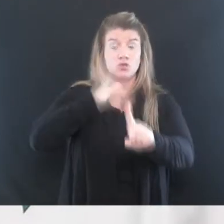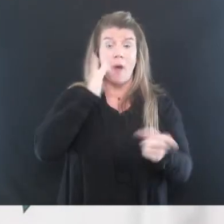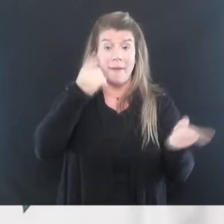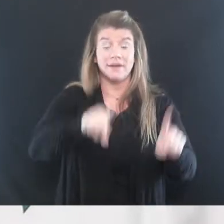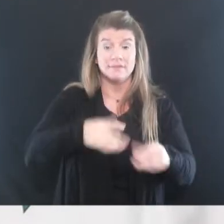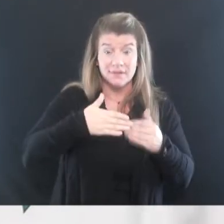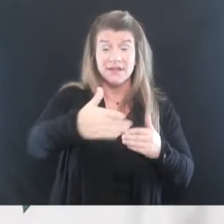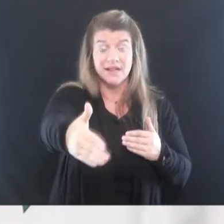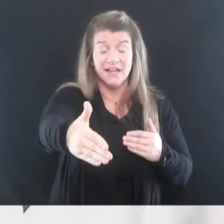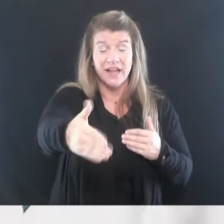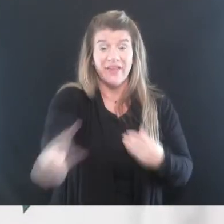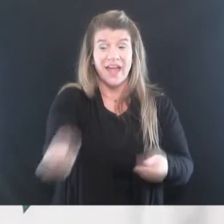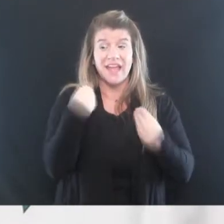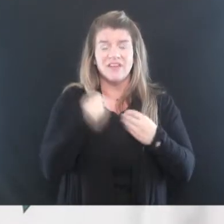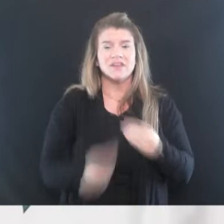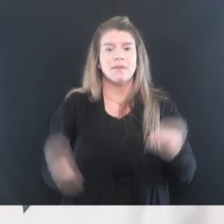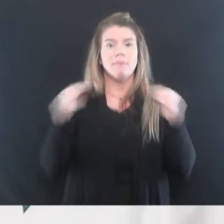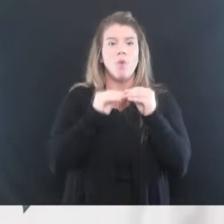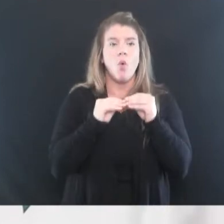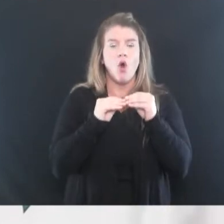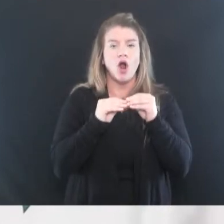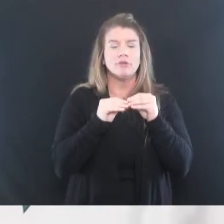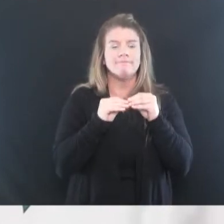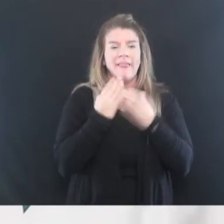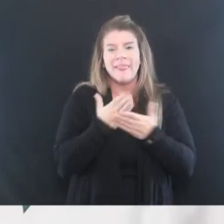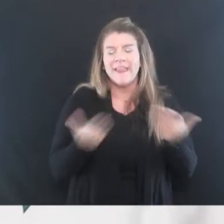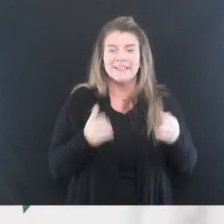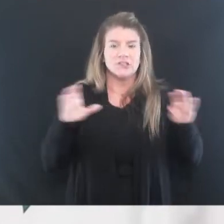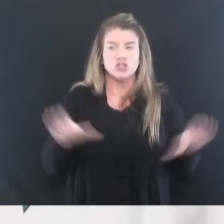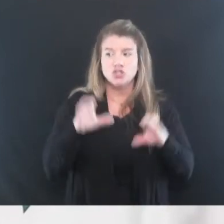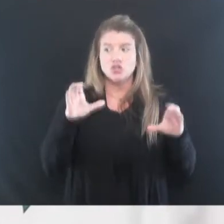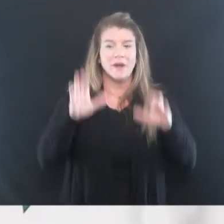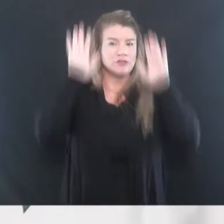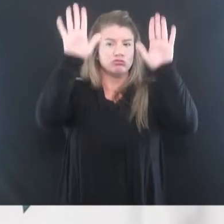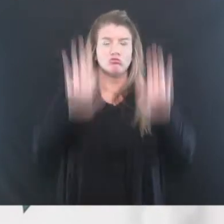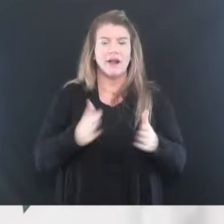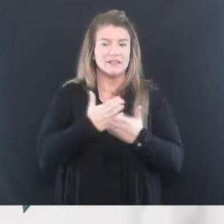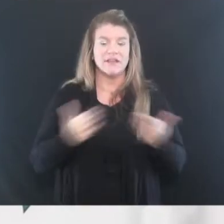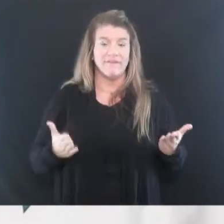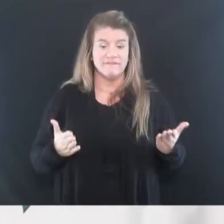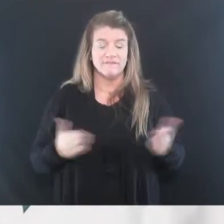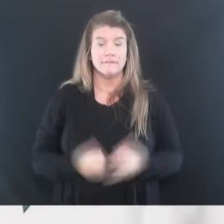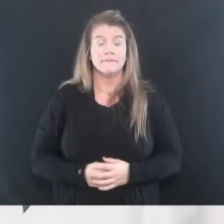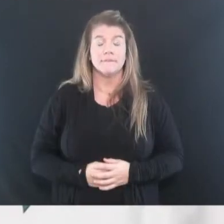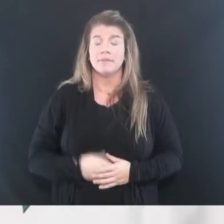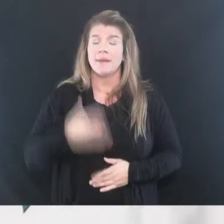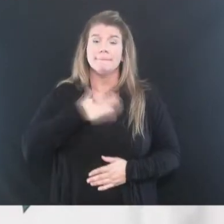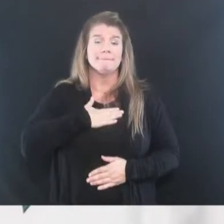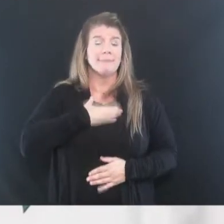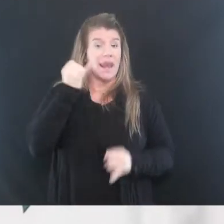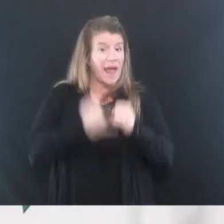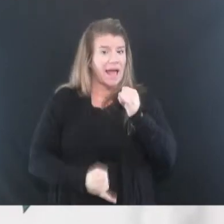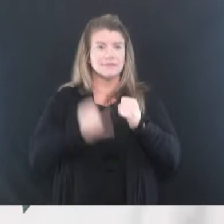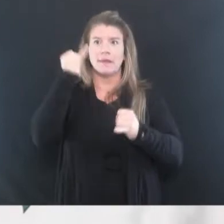it gives us more and more ammunition. It's great stuff. Last of my last today.